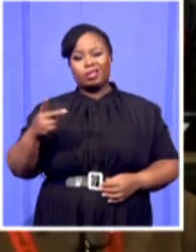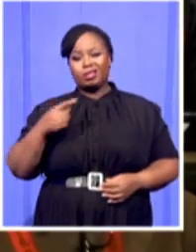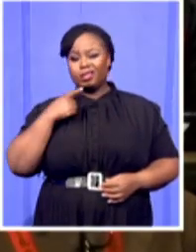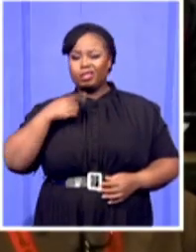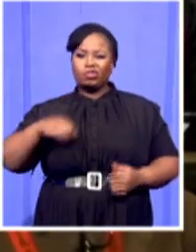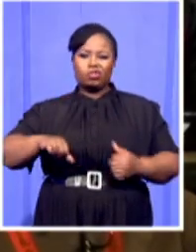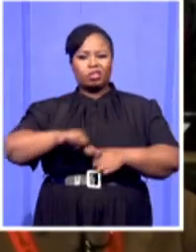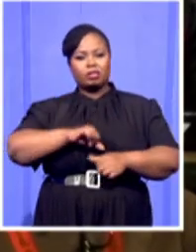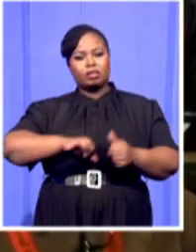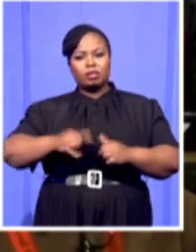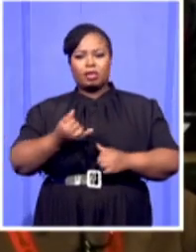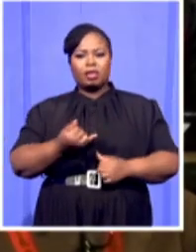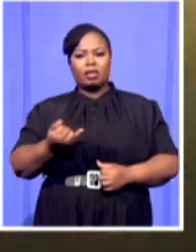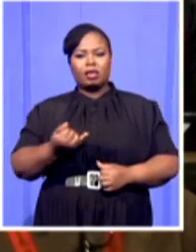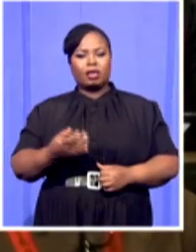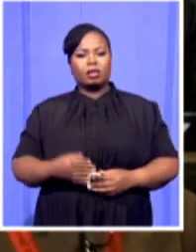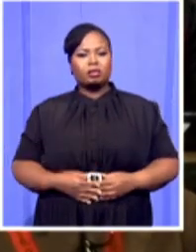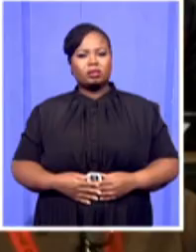like a mirage.